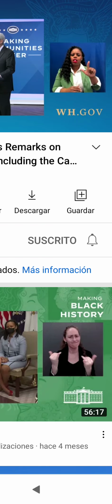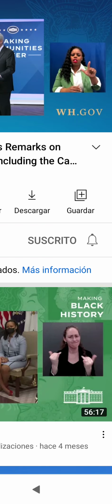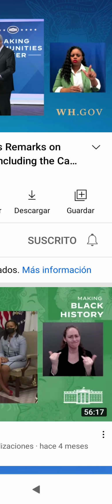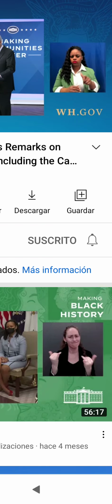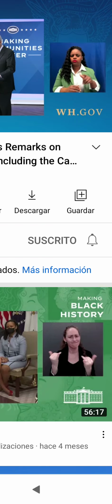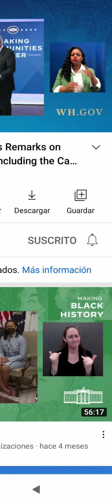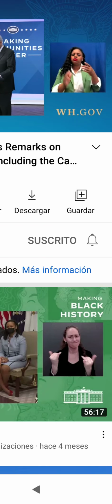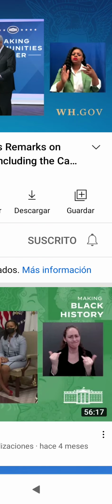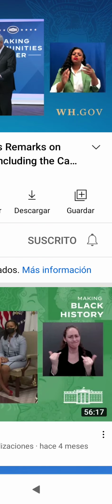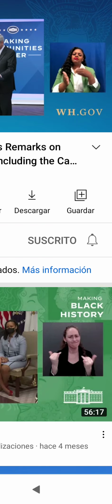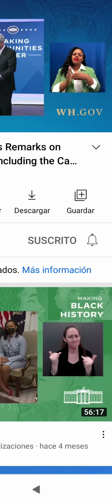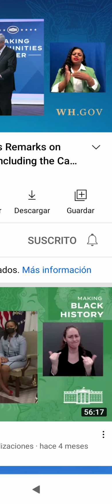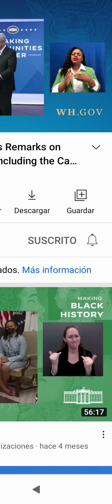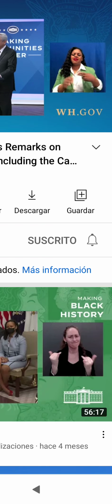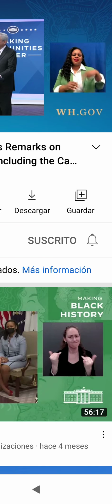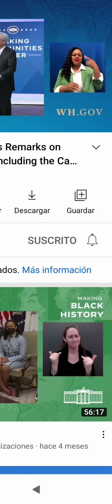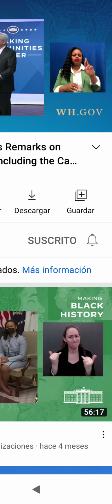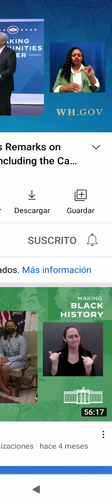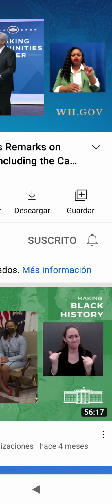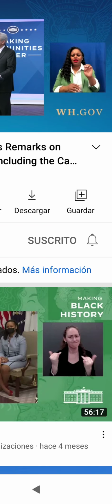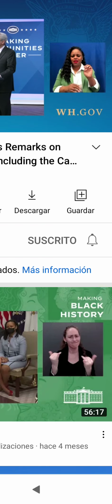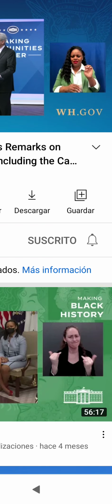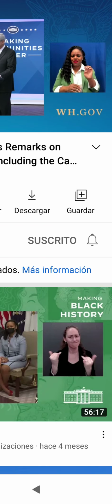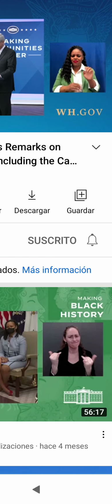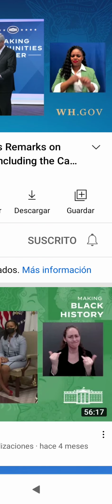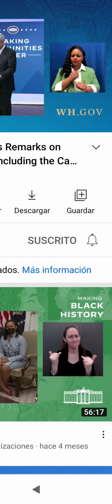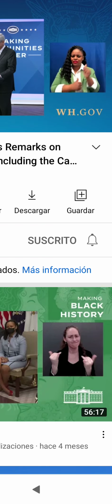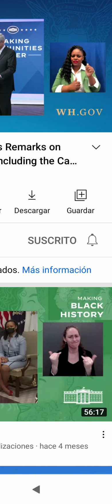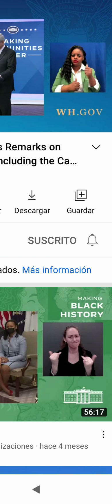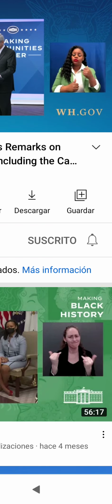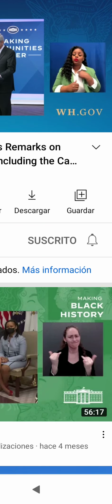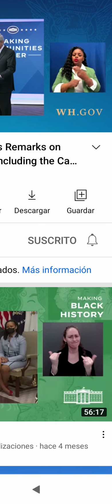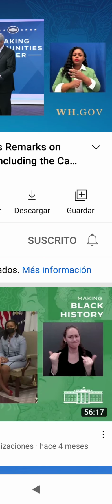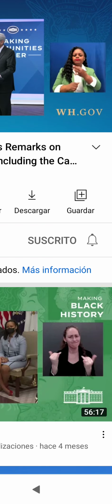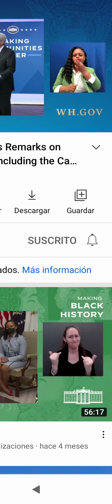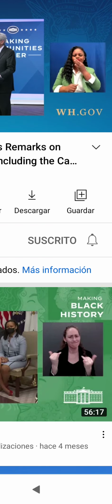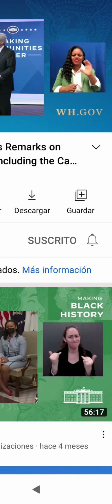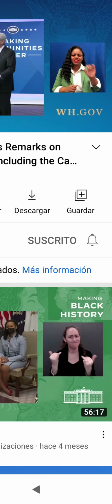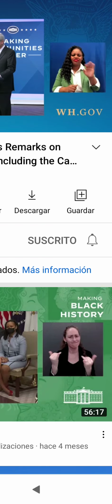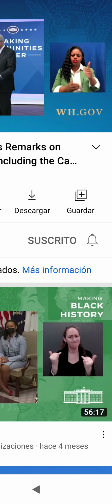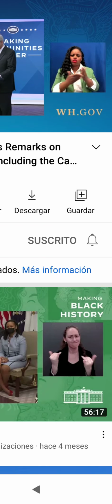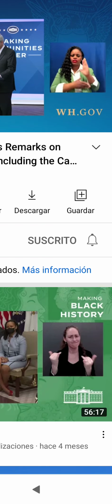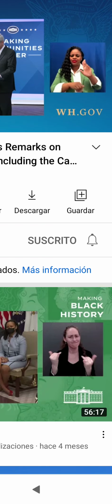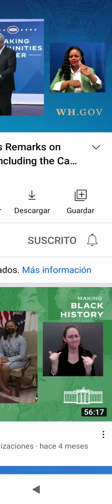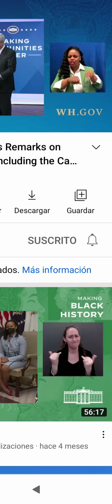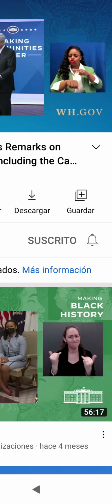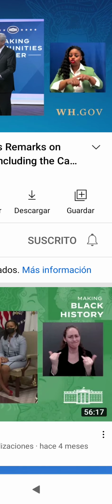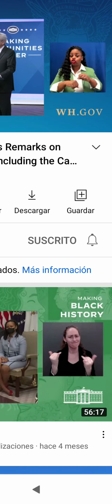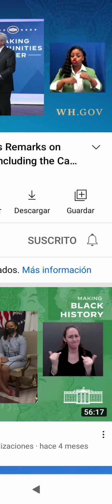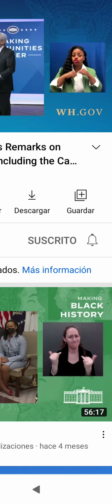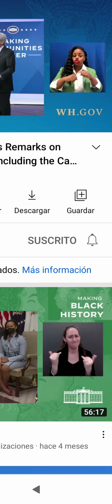threat band. And we are using the expertise of our civil rights national security, and criminal